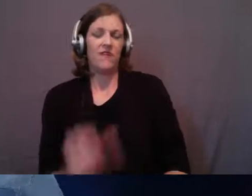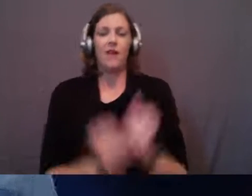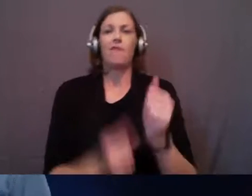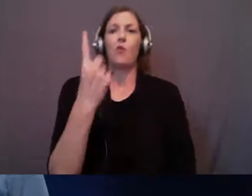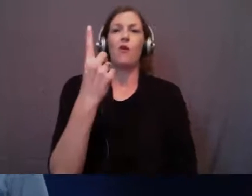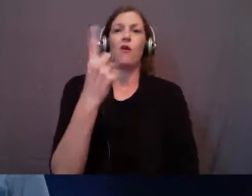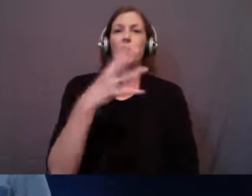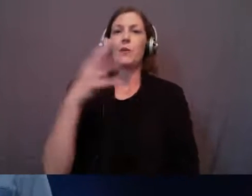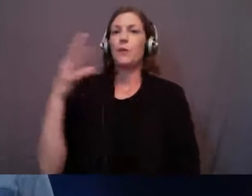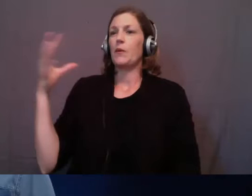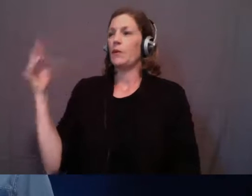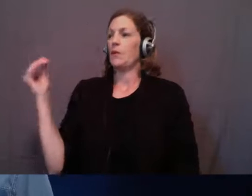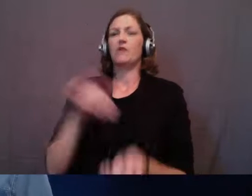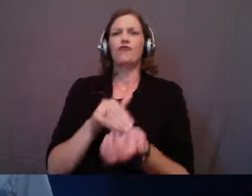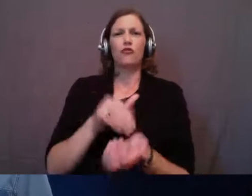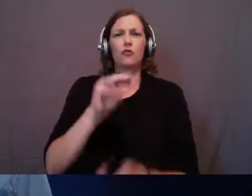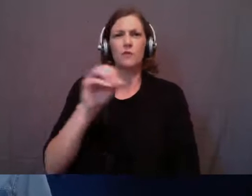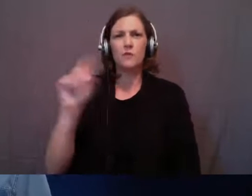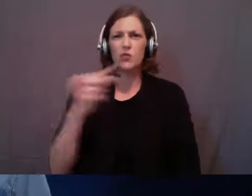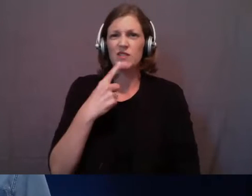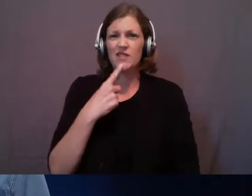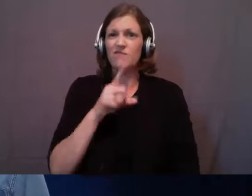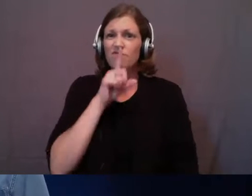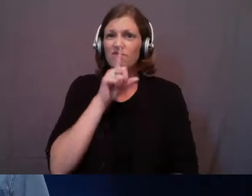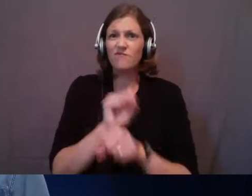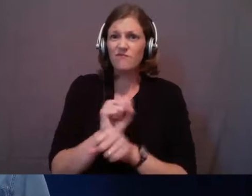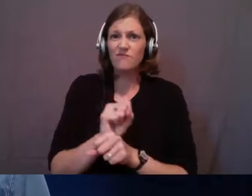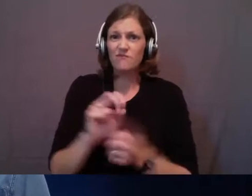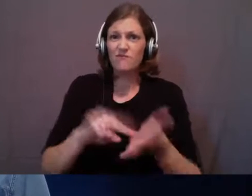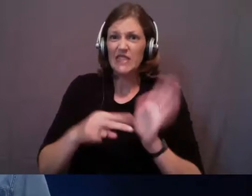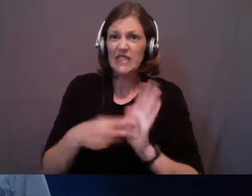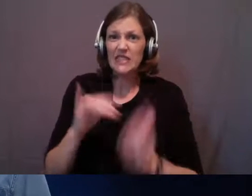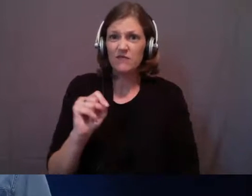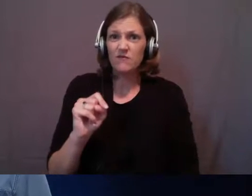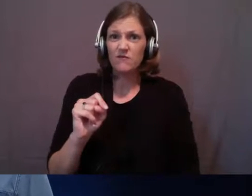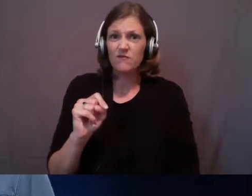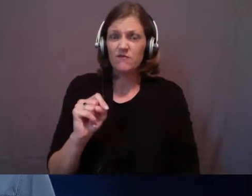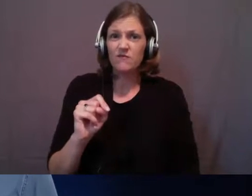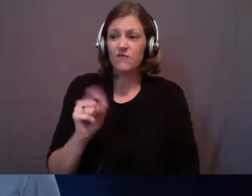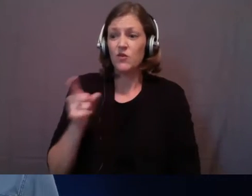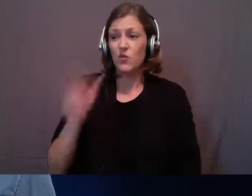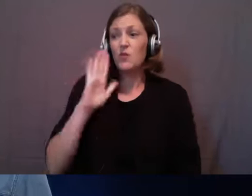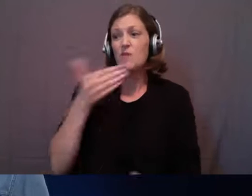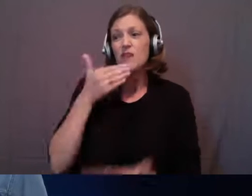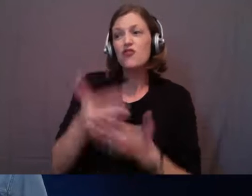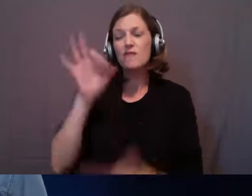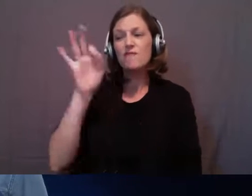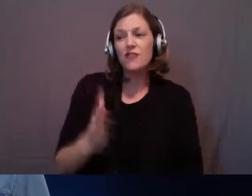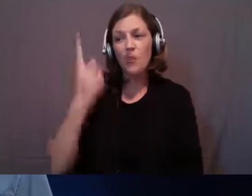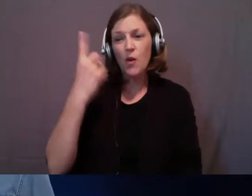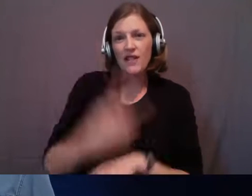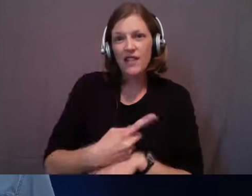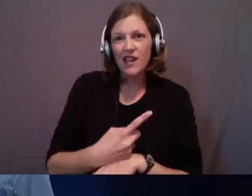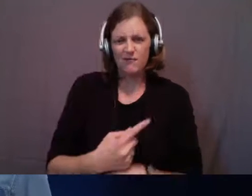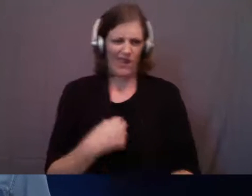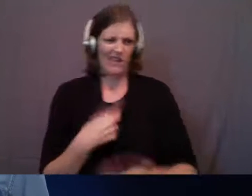out. Dr. Moon stops me and says, I really meant it, Mr. Ortiz. You're going to be a good pastor one day. I didn't even want to